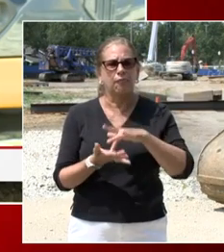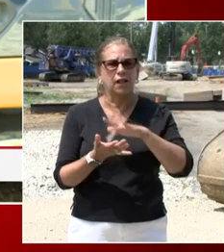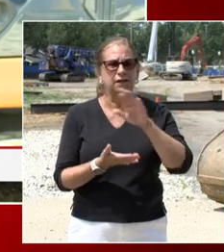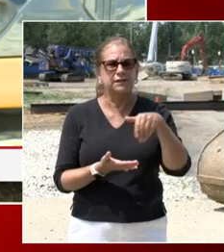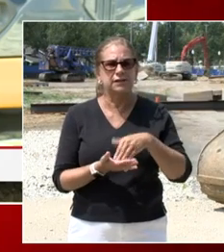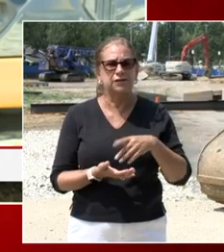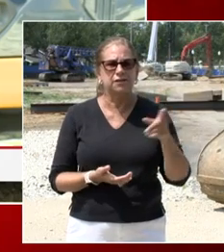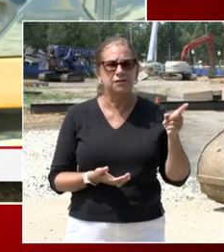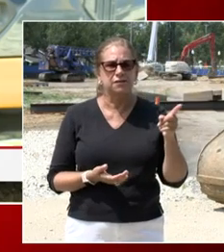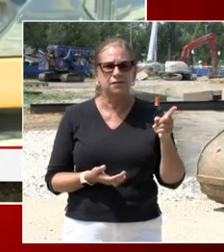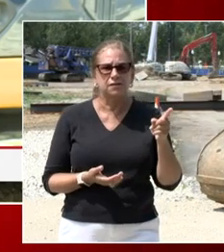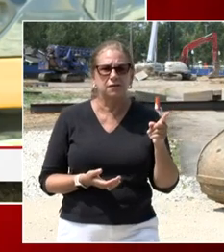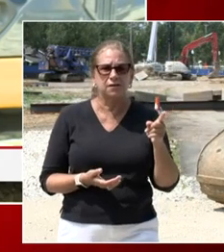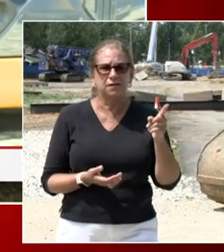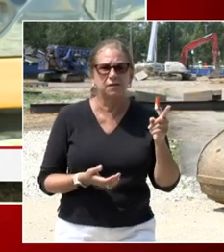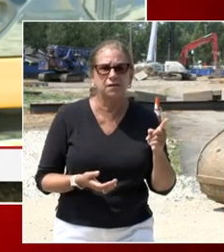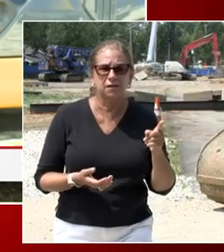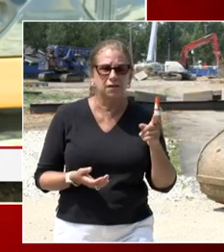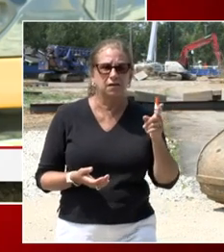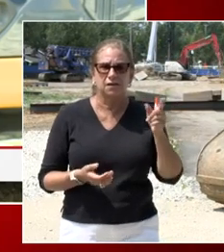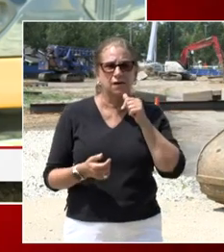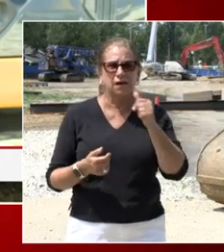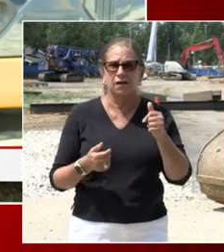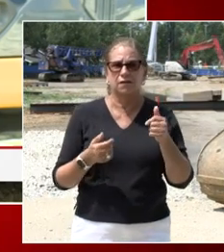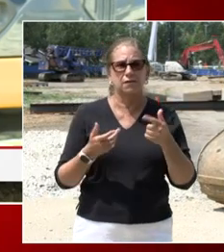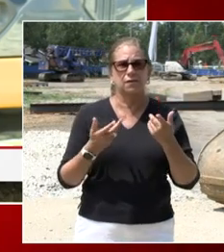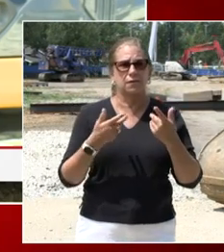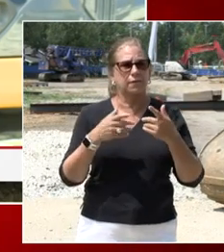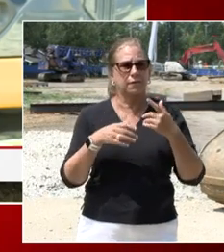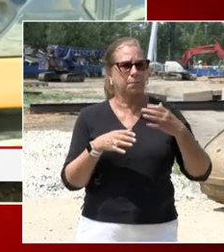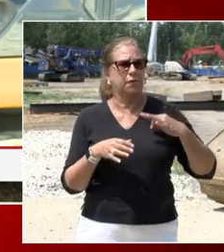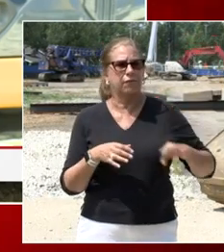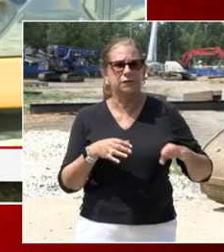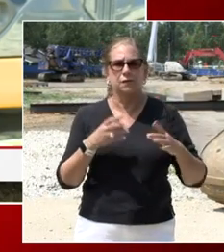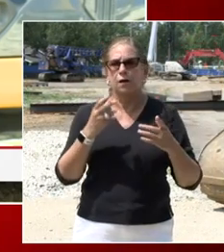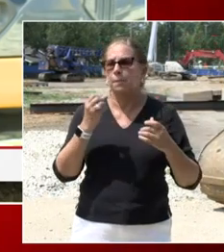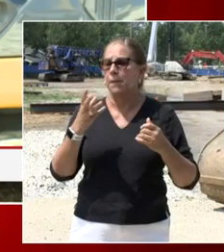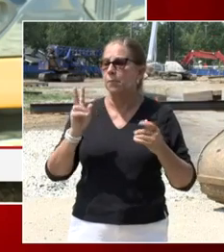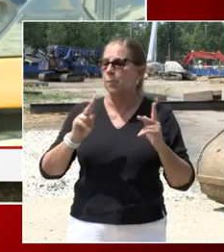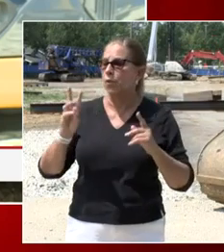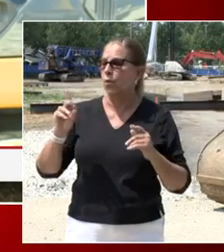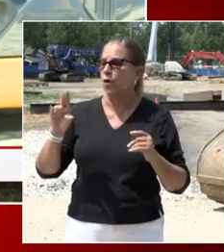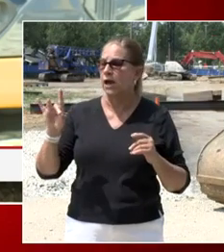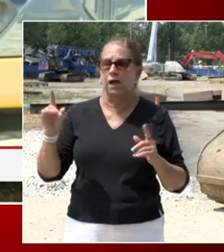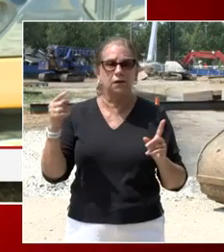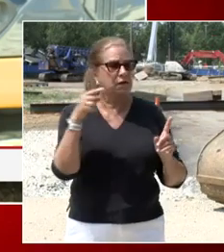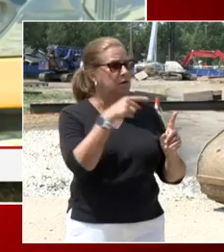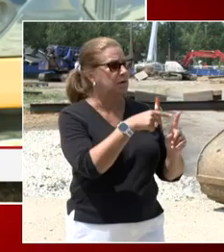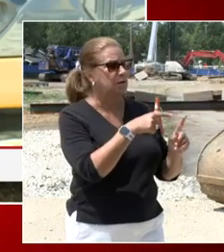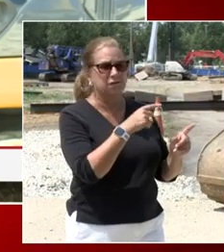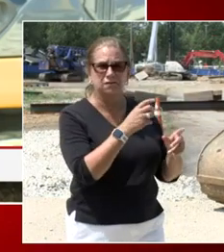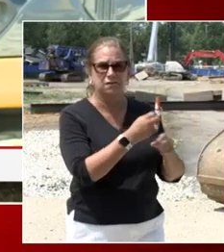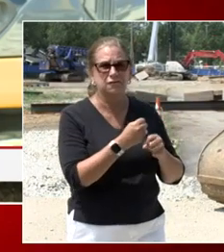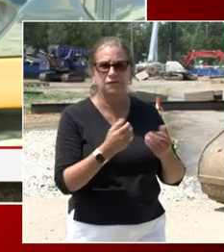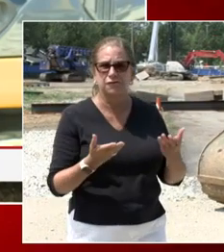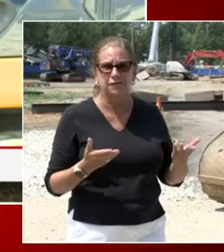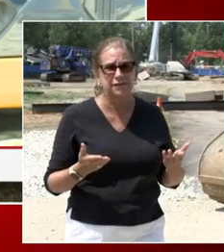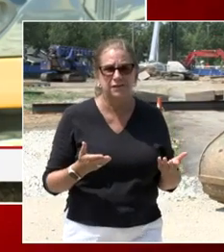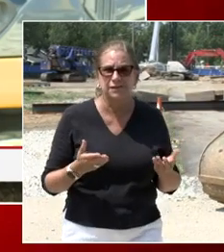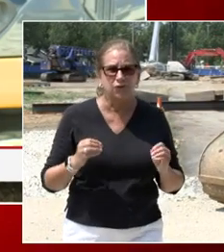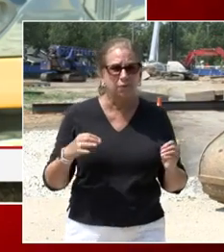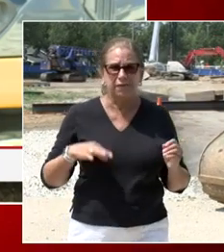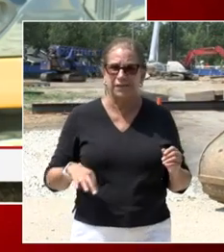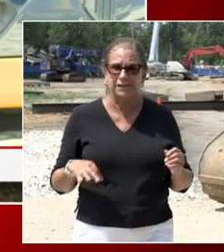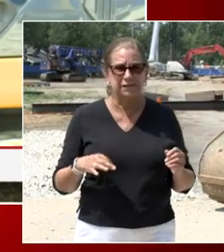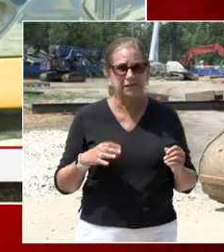public here in Ward 8 and in Ward 7. They worked with us during this pandemic that we've